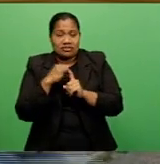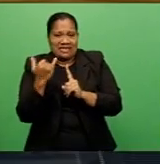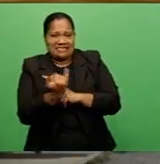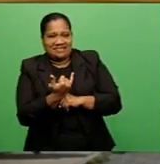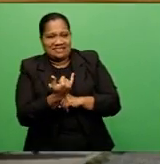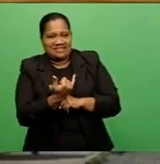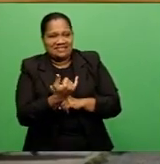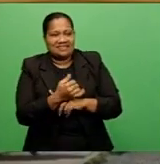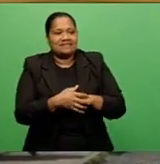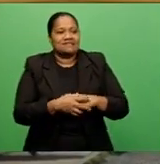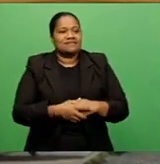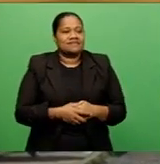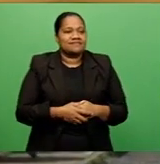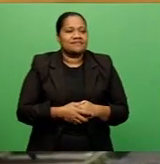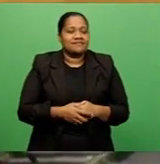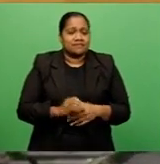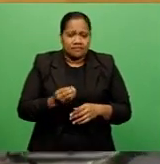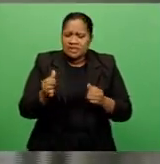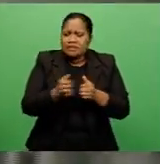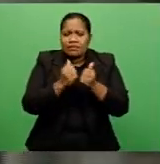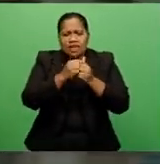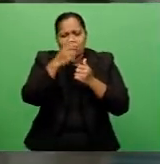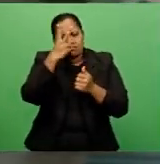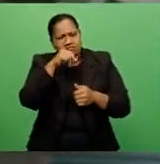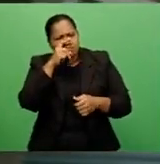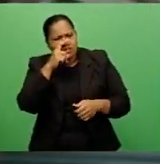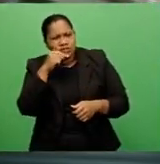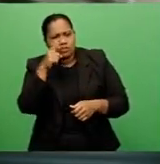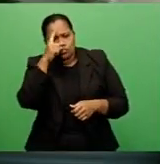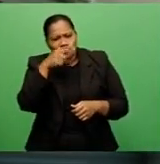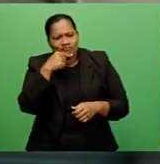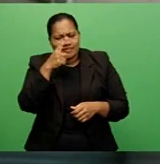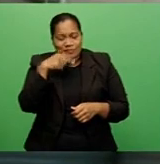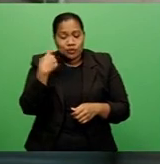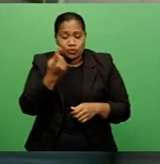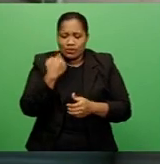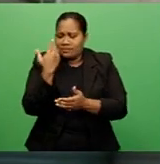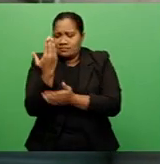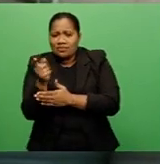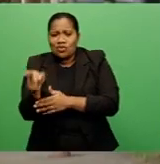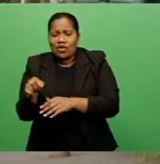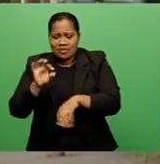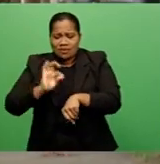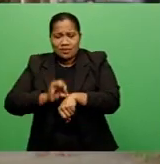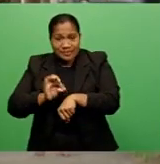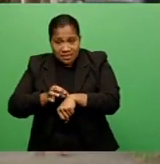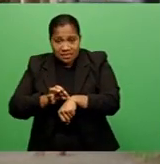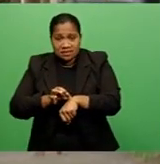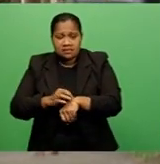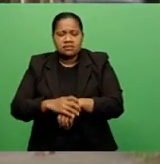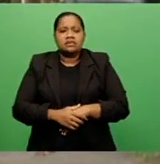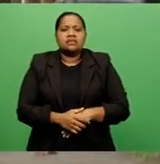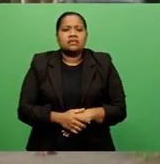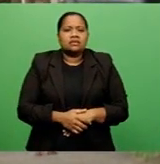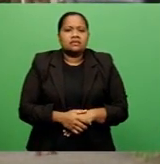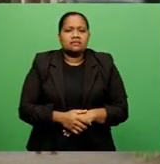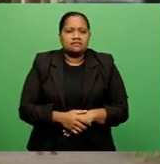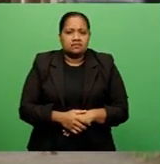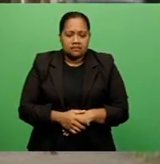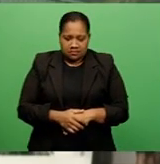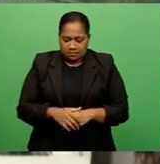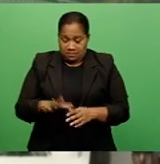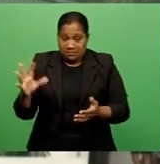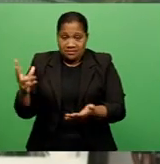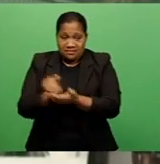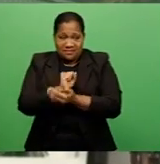older people, poor people who rely on public clinics, health centers, hospitals to get their